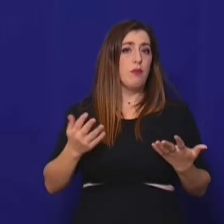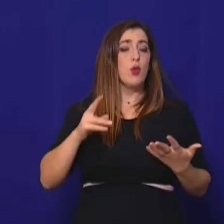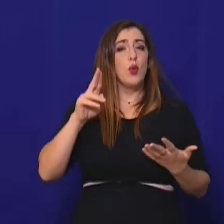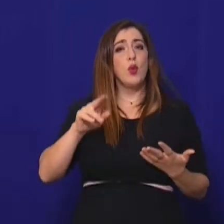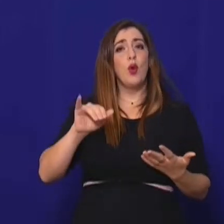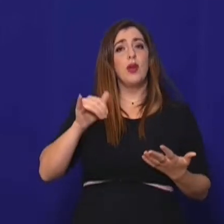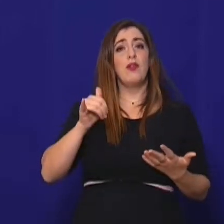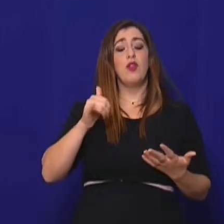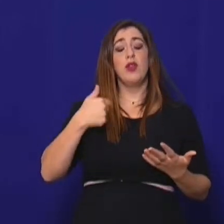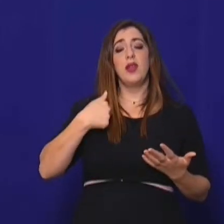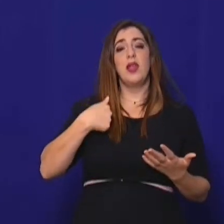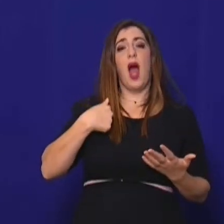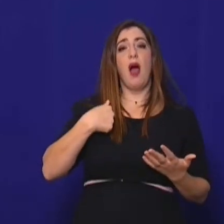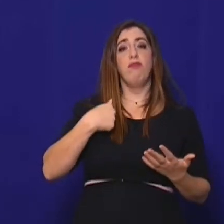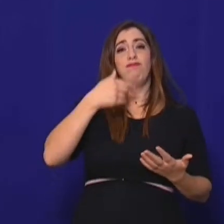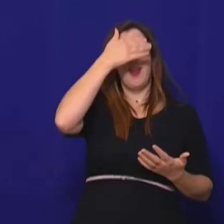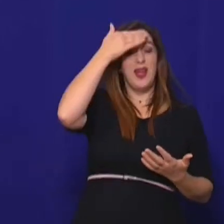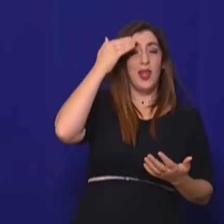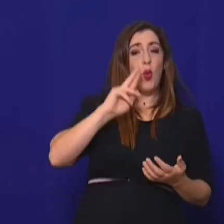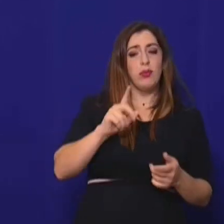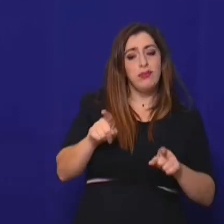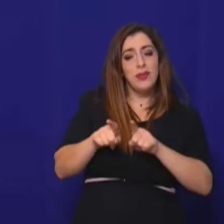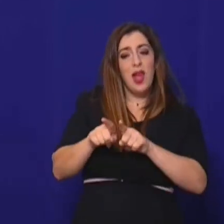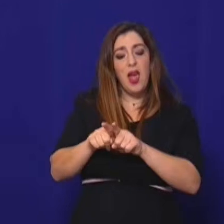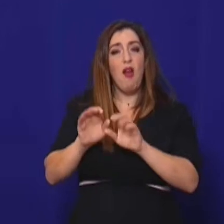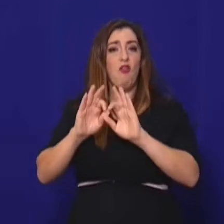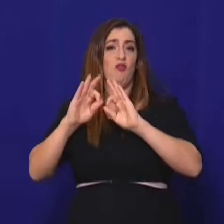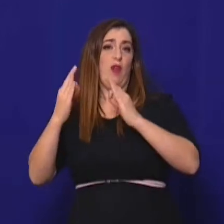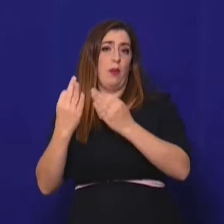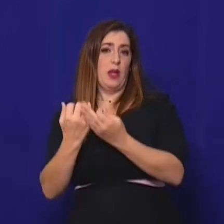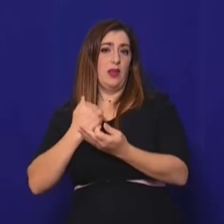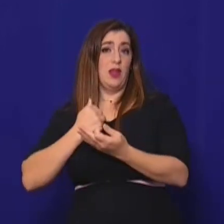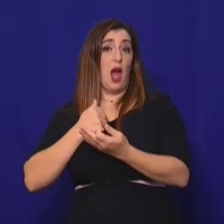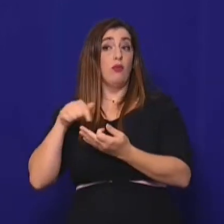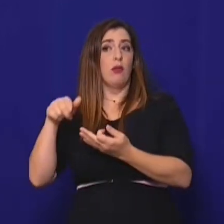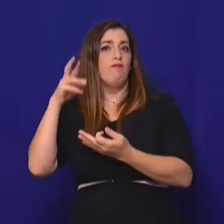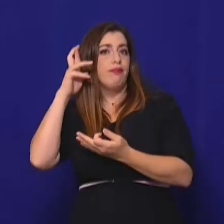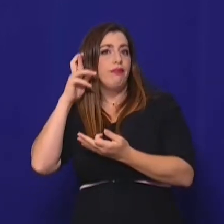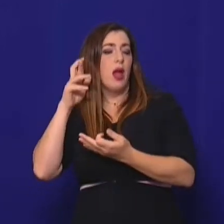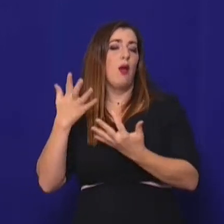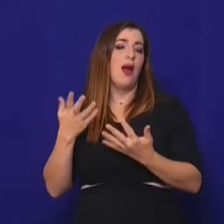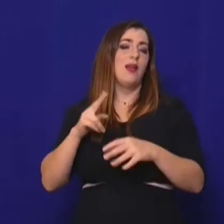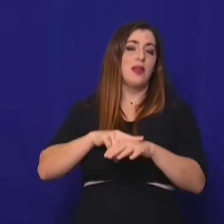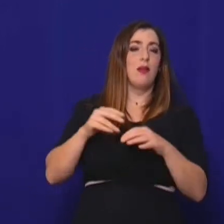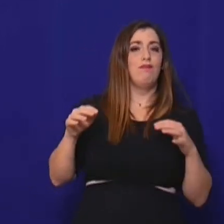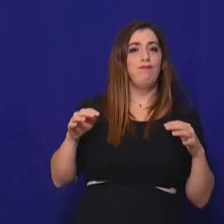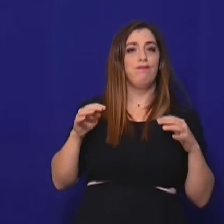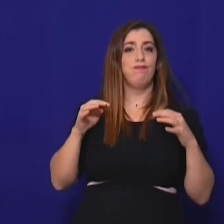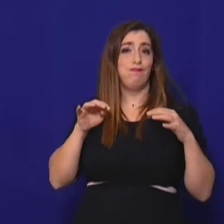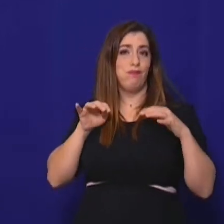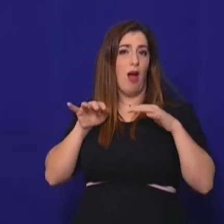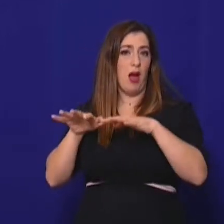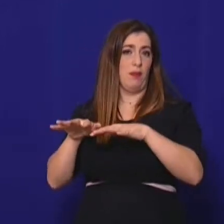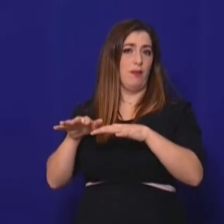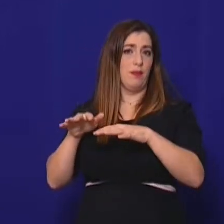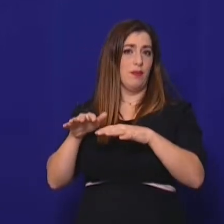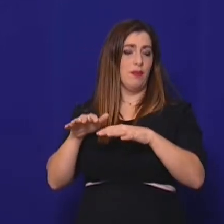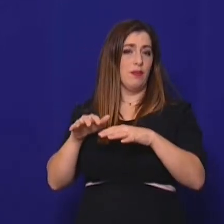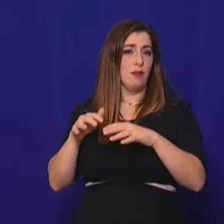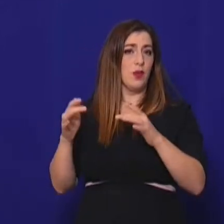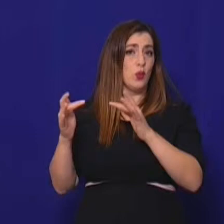ħadd mill-familjari tiegħek li wkoll jista' jkollu iktar riskju ta' li jidħol l-isptar jew inkella anke li